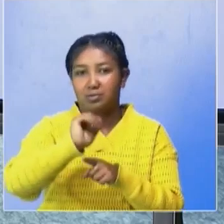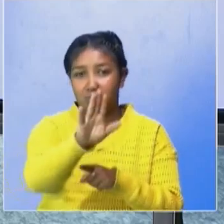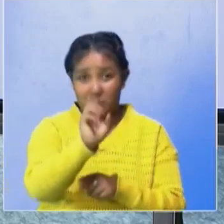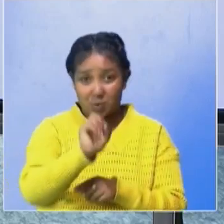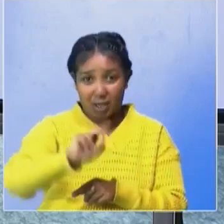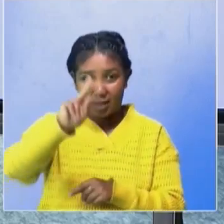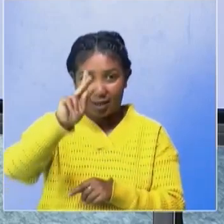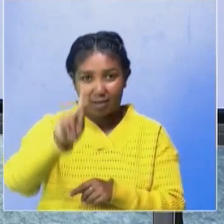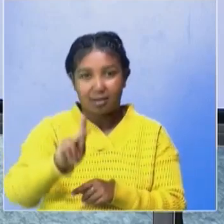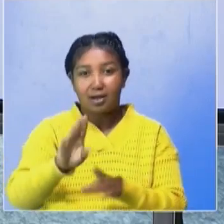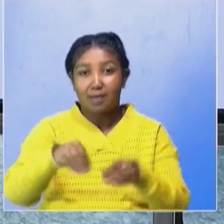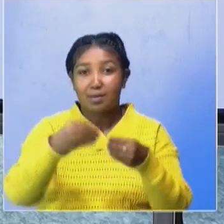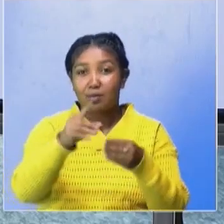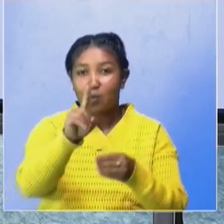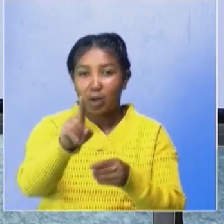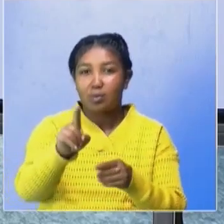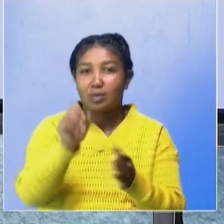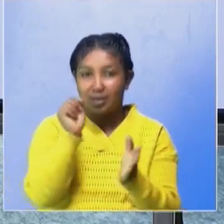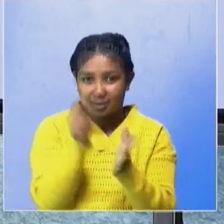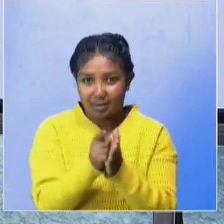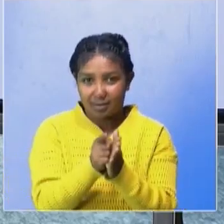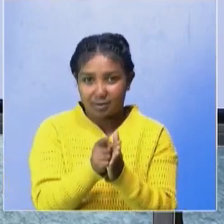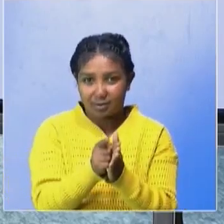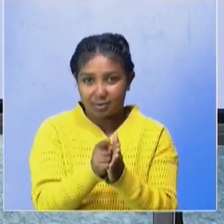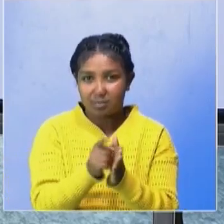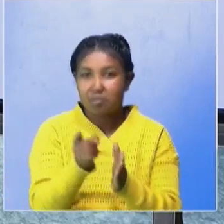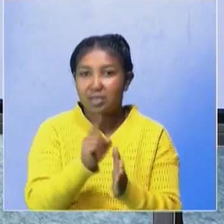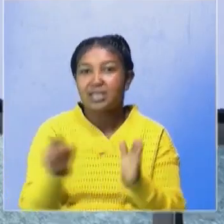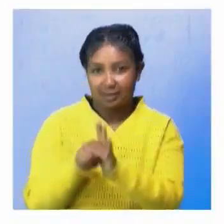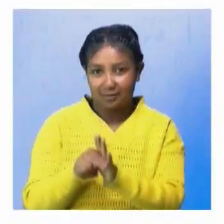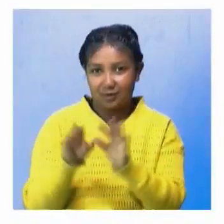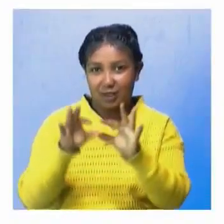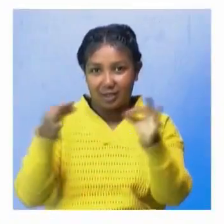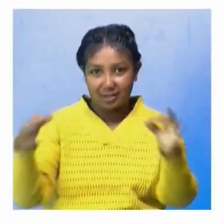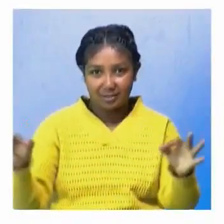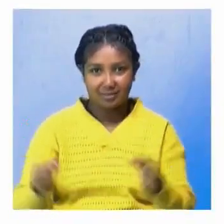So let me give you one more example with what? Negative.